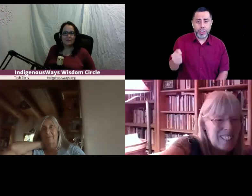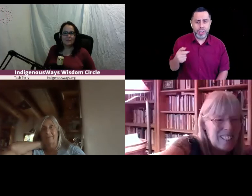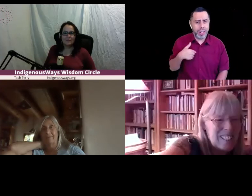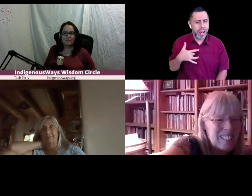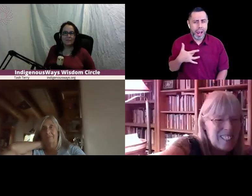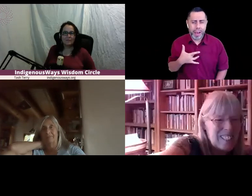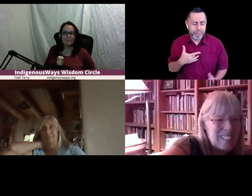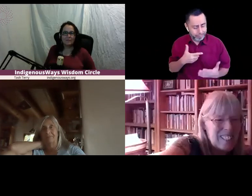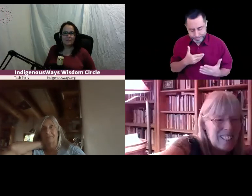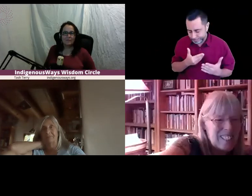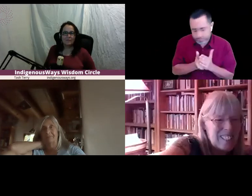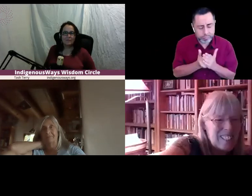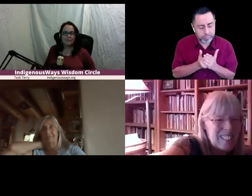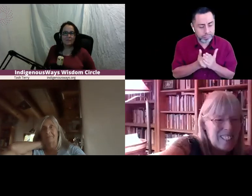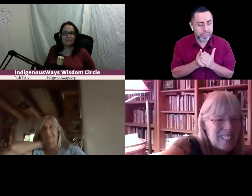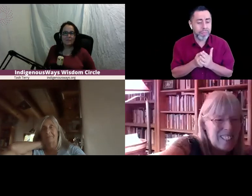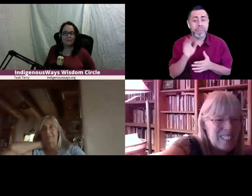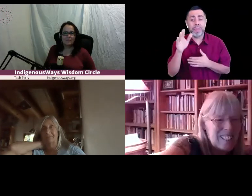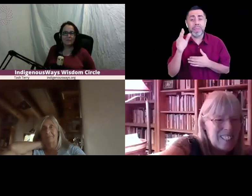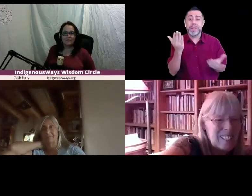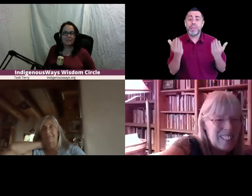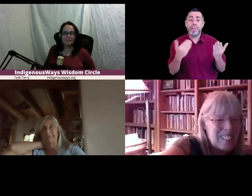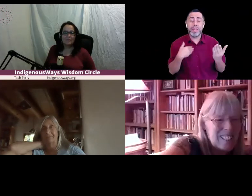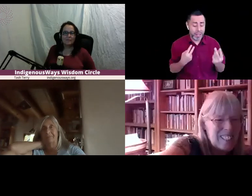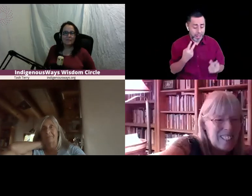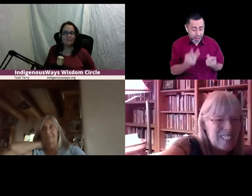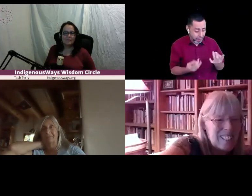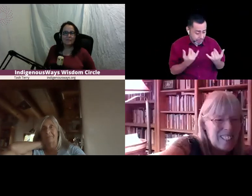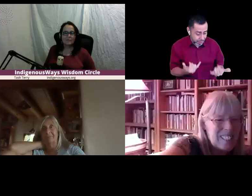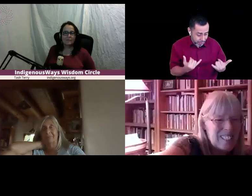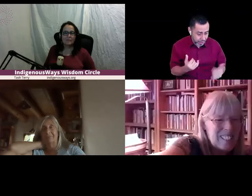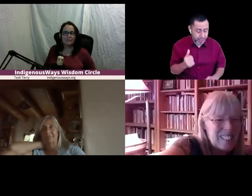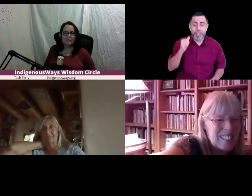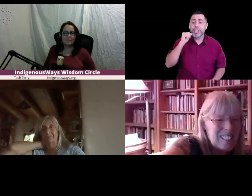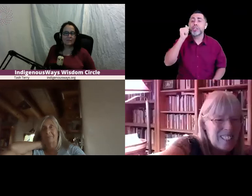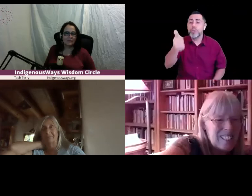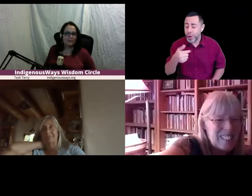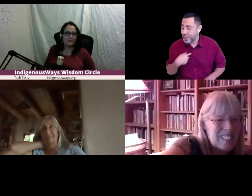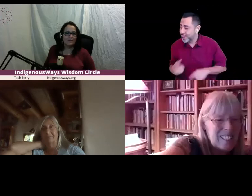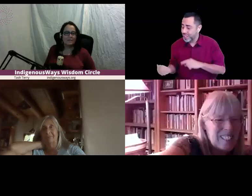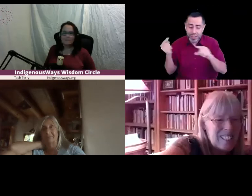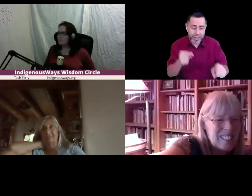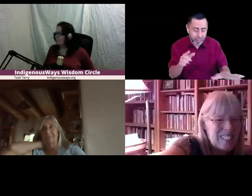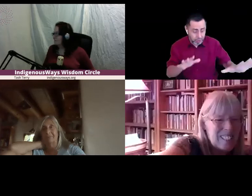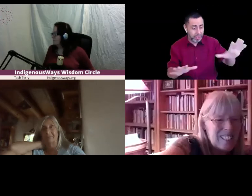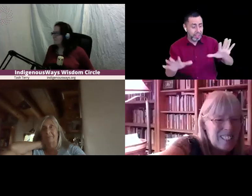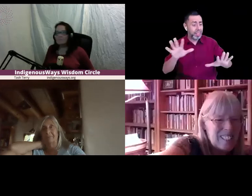one day and I go back the next day, they're doing something different. They're feeling something different.